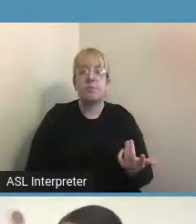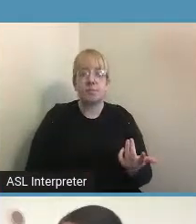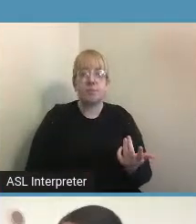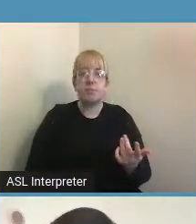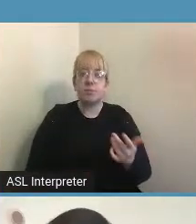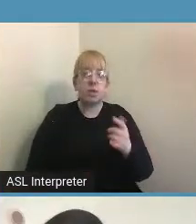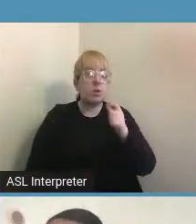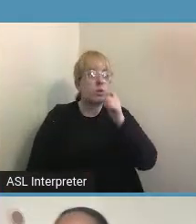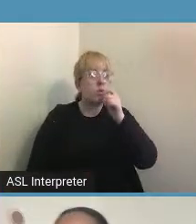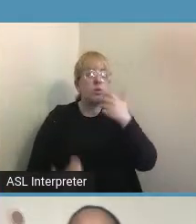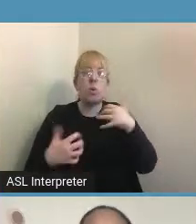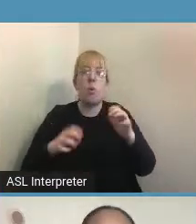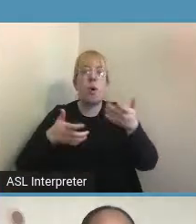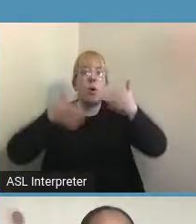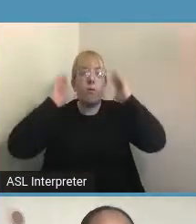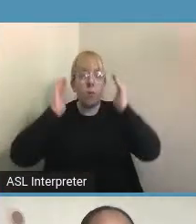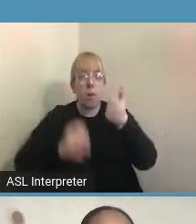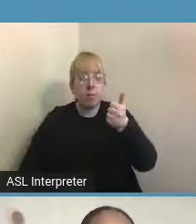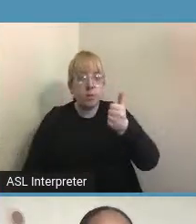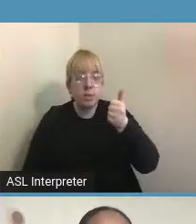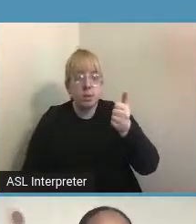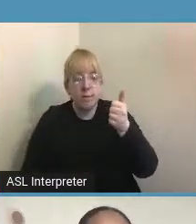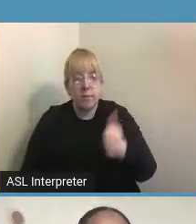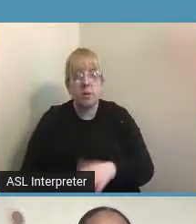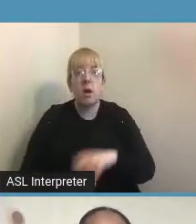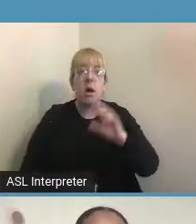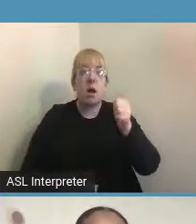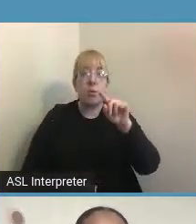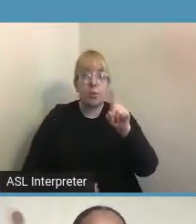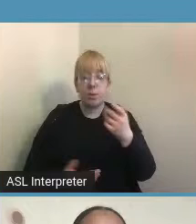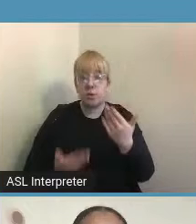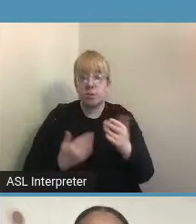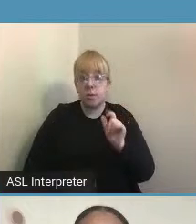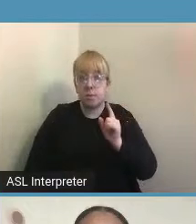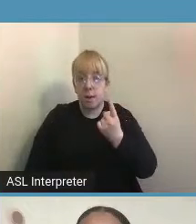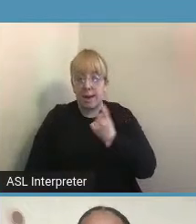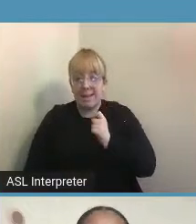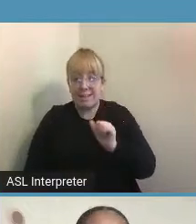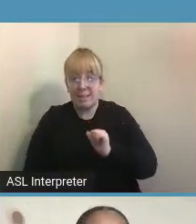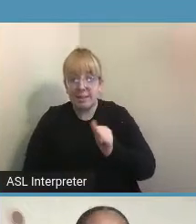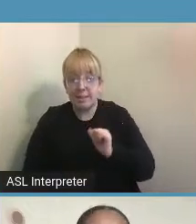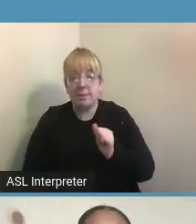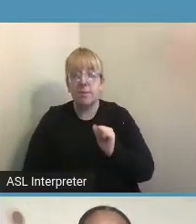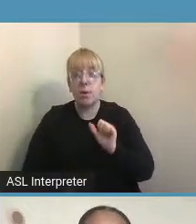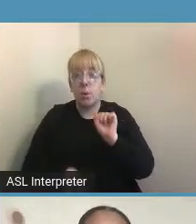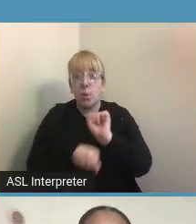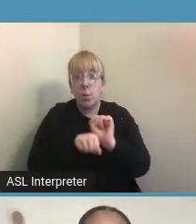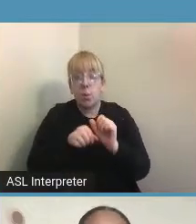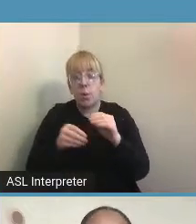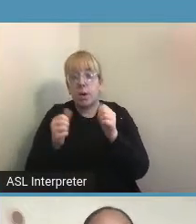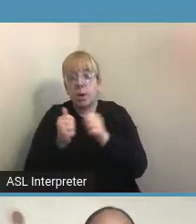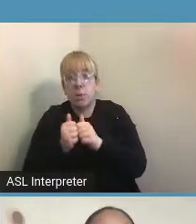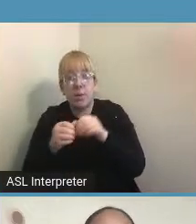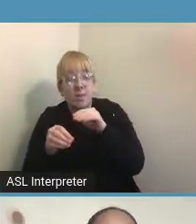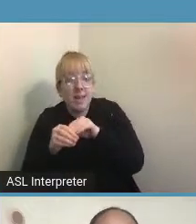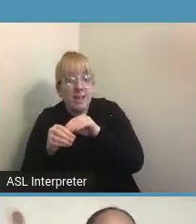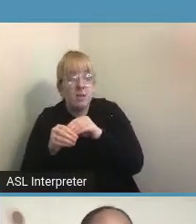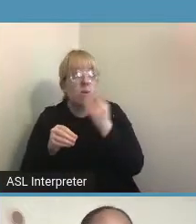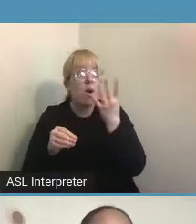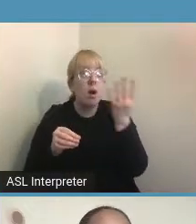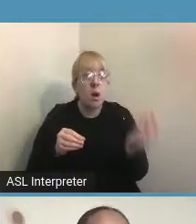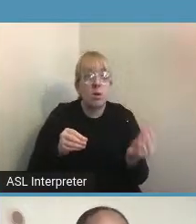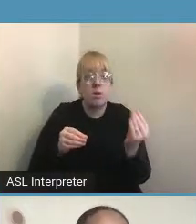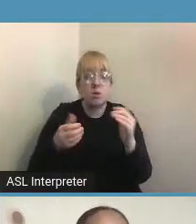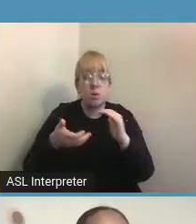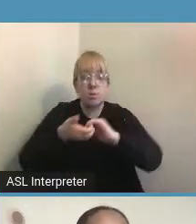Um, and the other questions that you might ask, are we working with internal or external partners? Like I